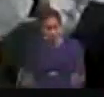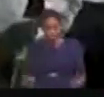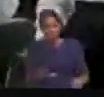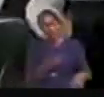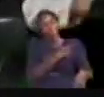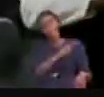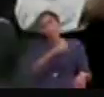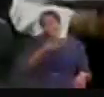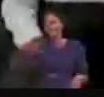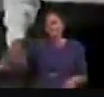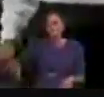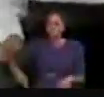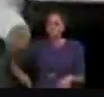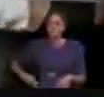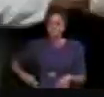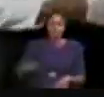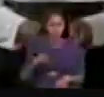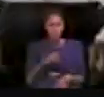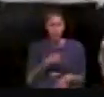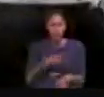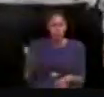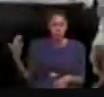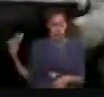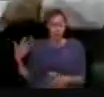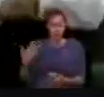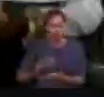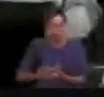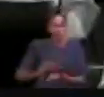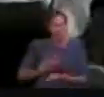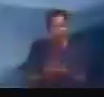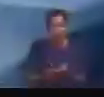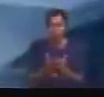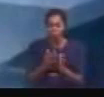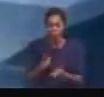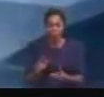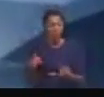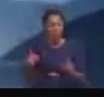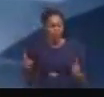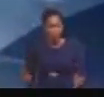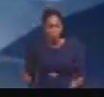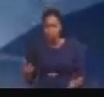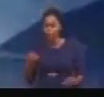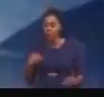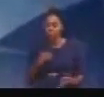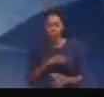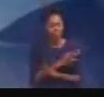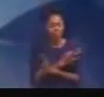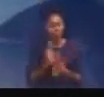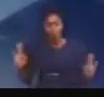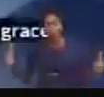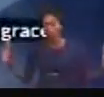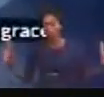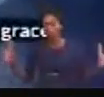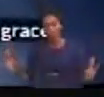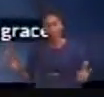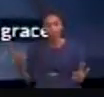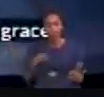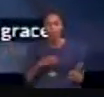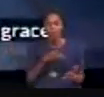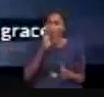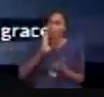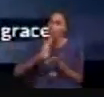we're royalty. We were the prisoners, now we're running free. We